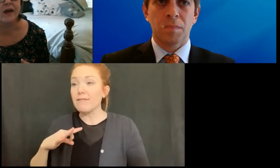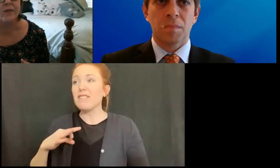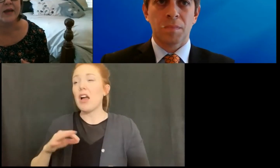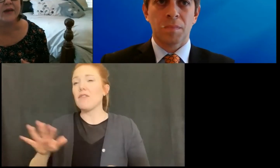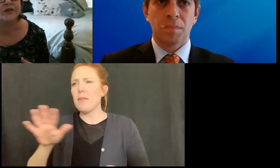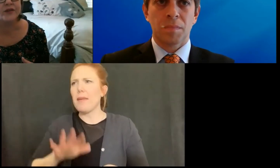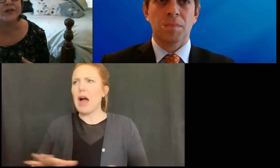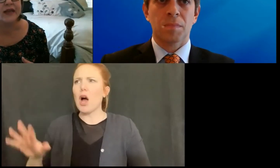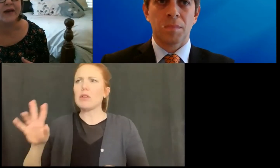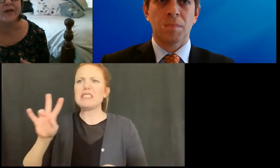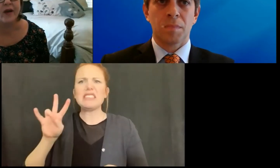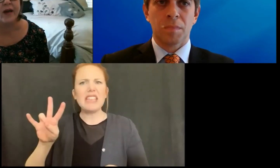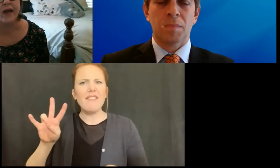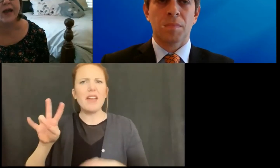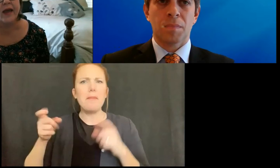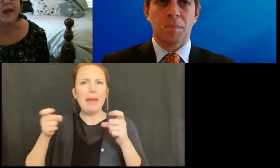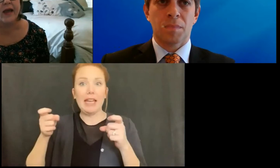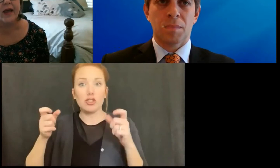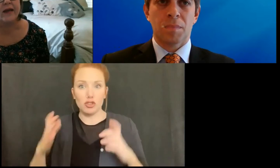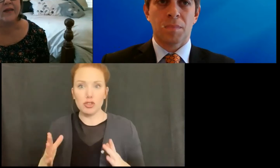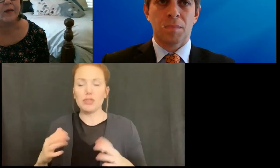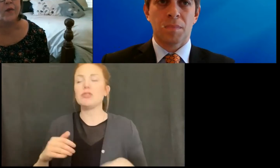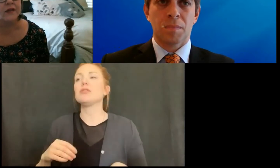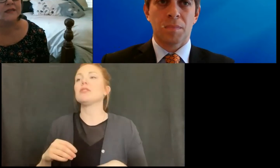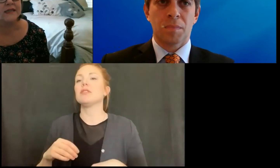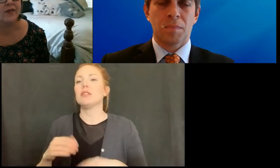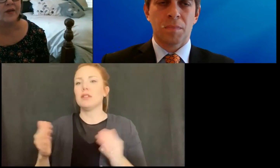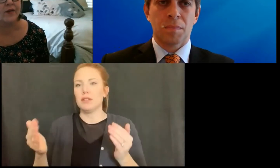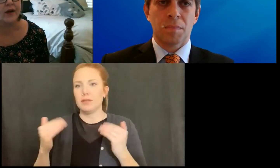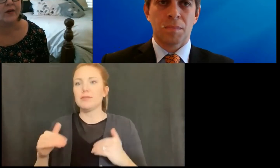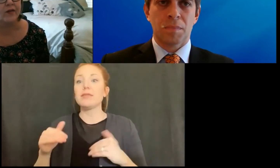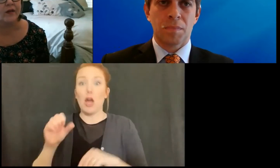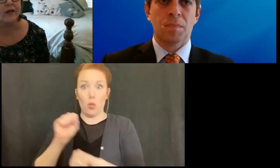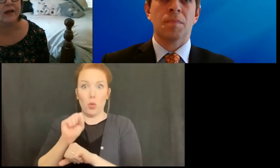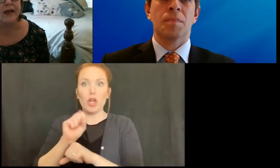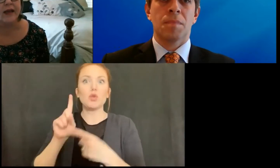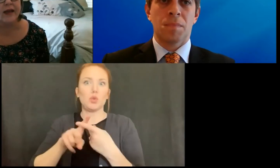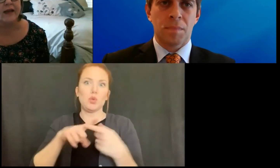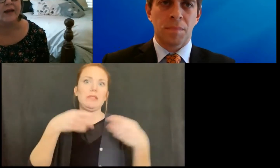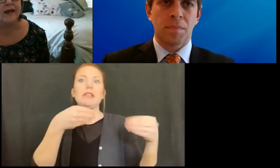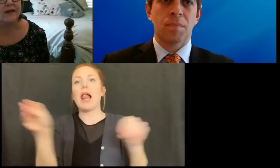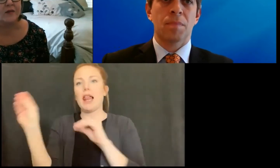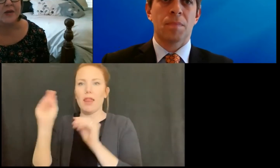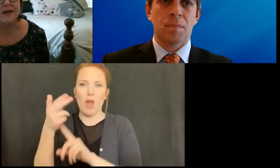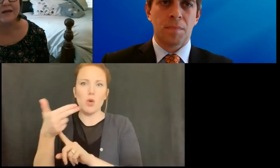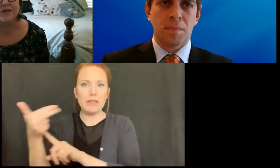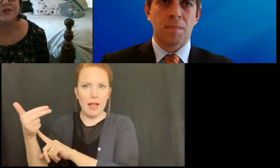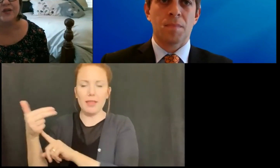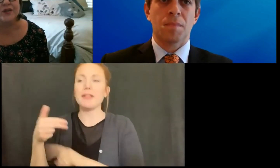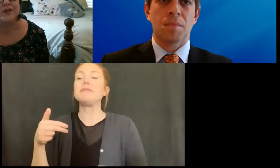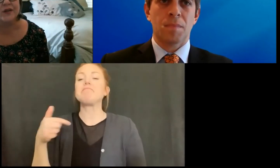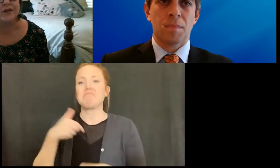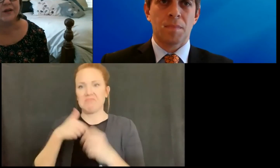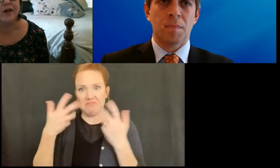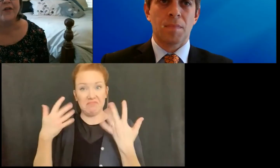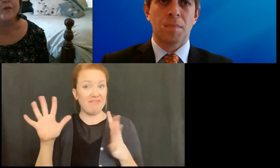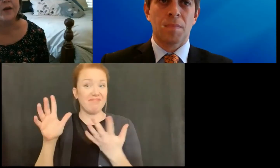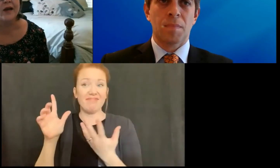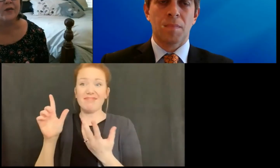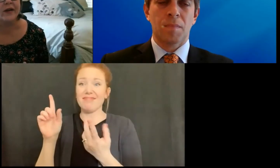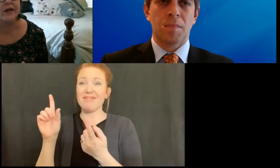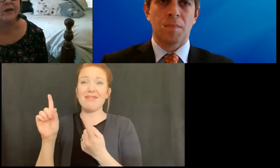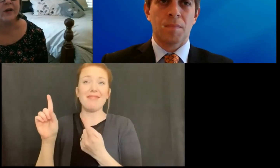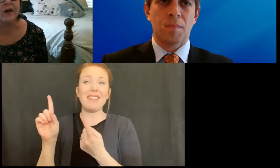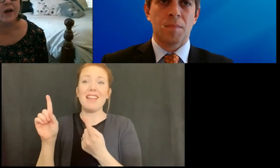7 managers there, and that worked to sell the hotel. And got to meet just over